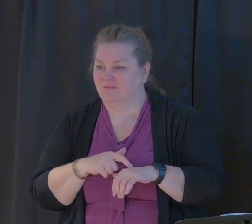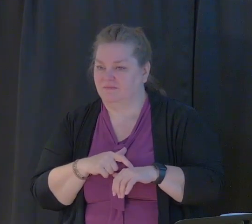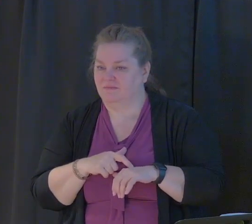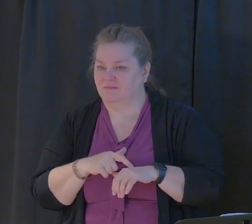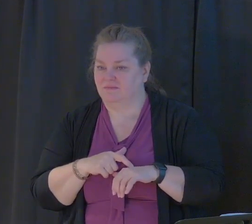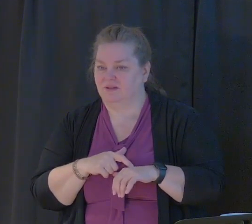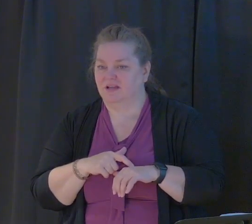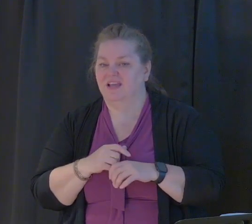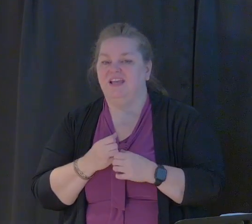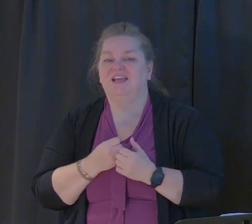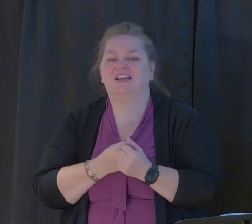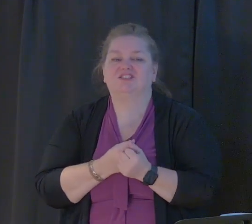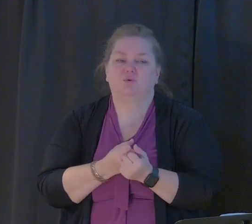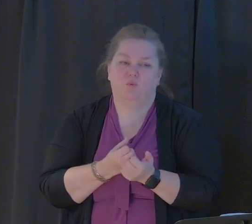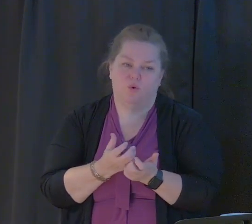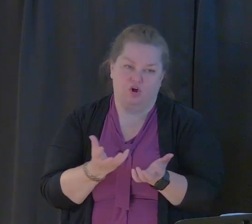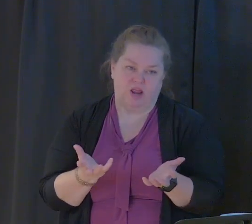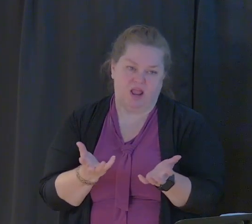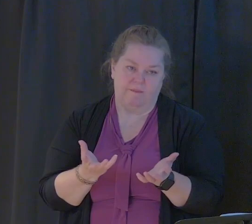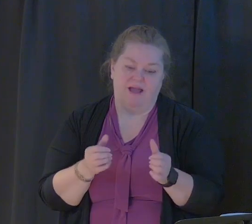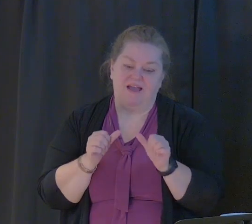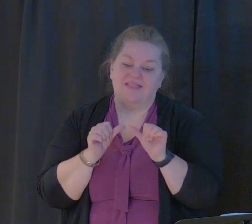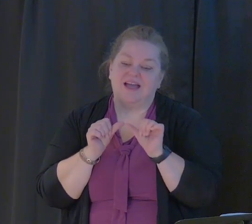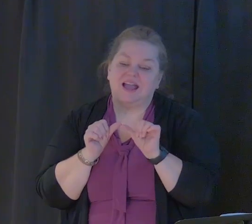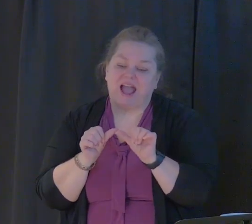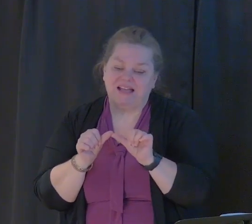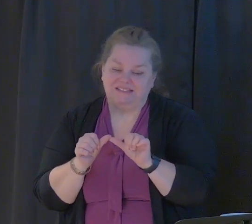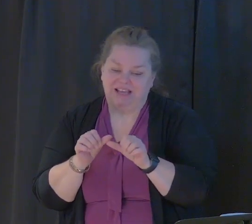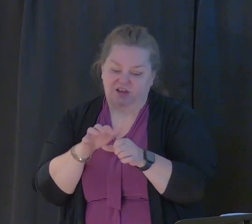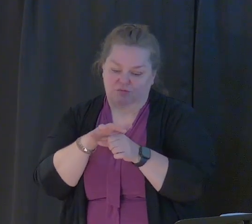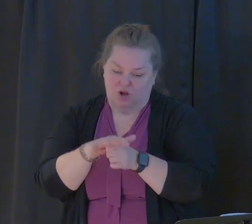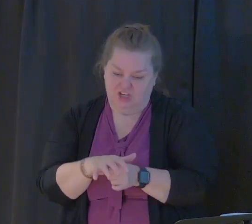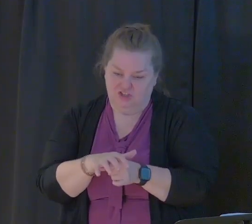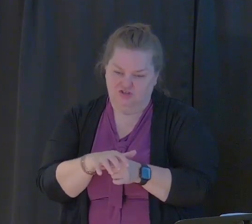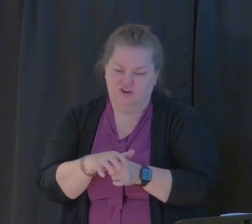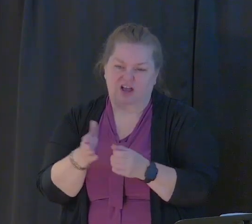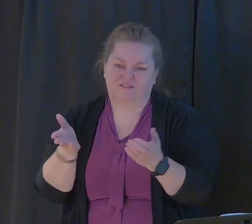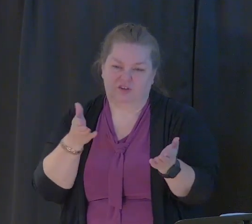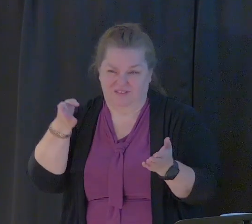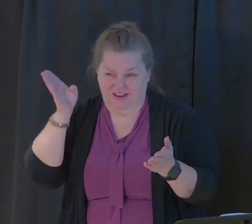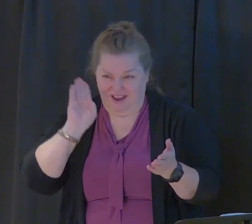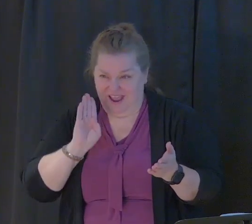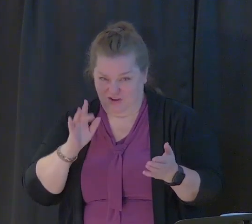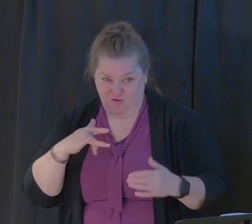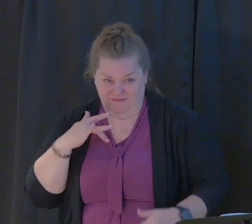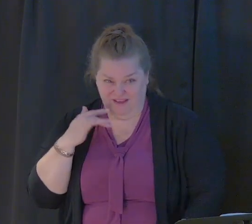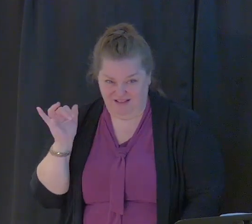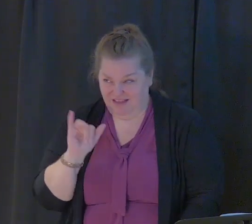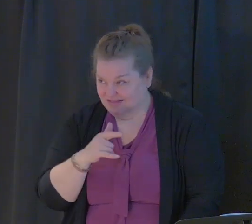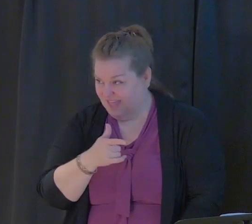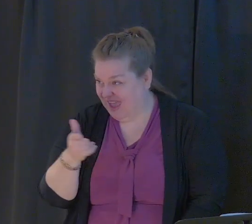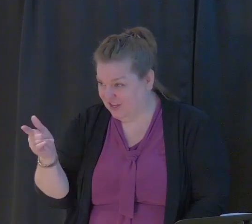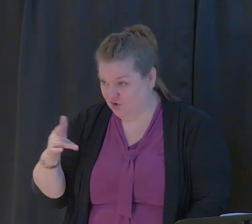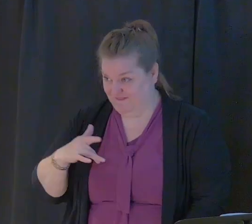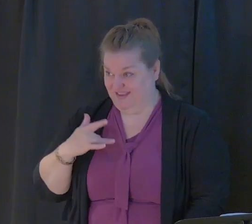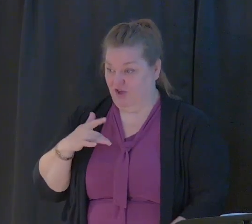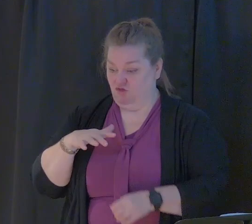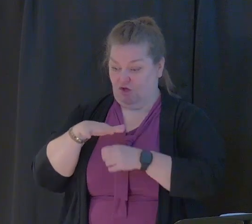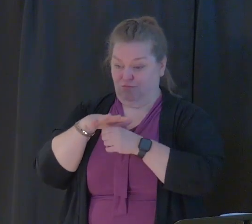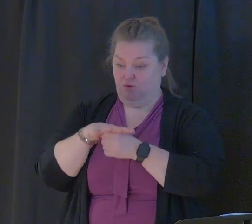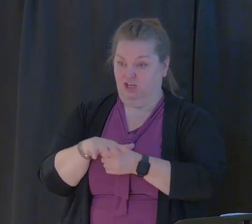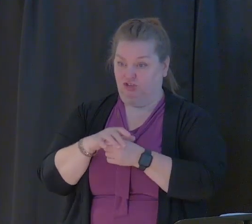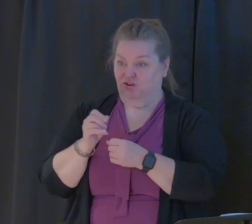He's worn out by the constant pressures of serving God. Have you ever felt the pressures of serving God in your life?